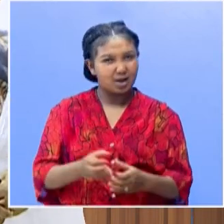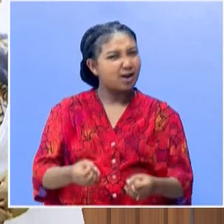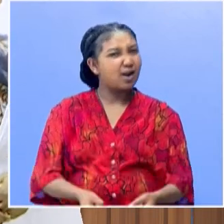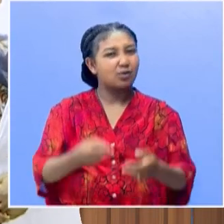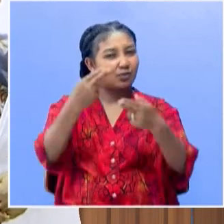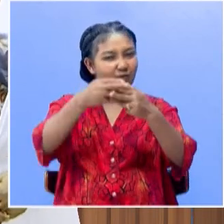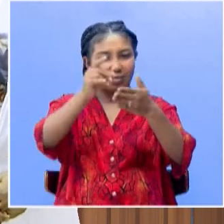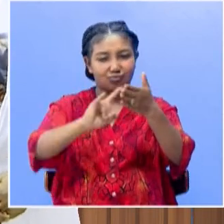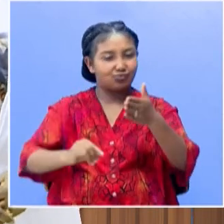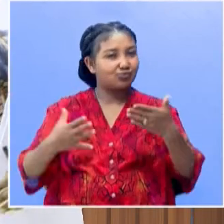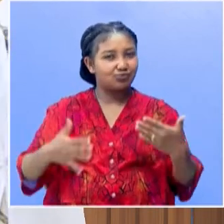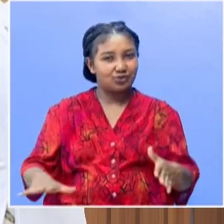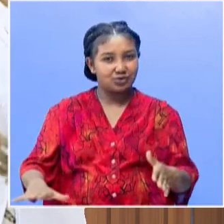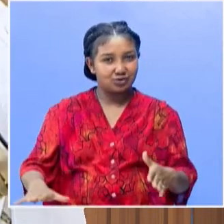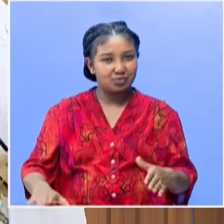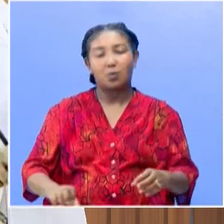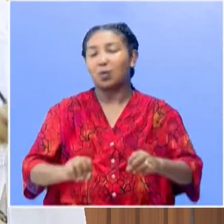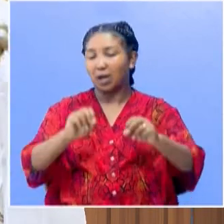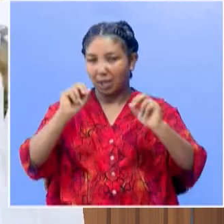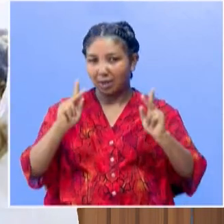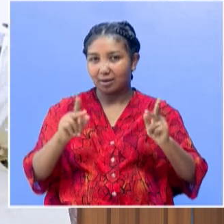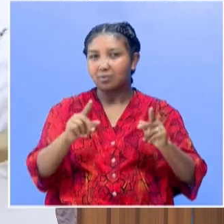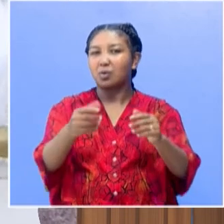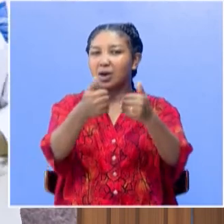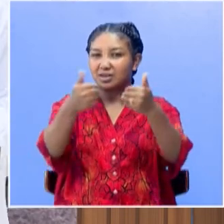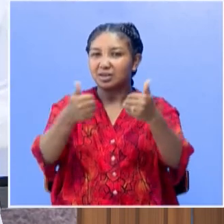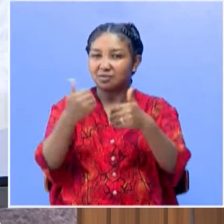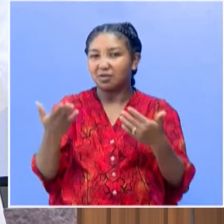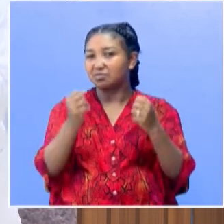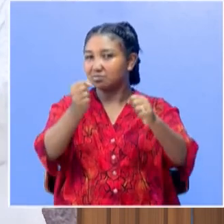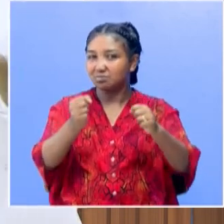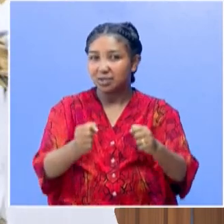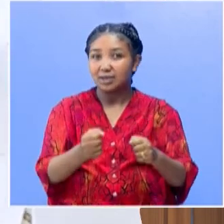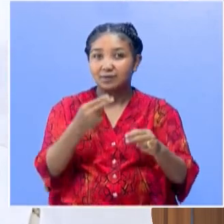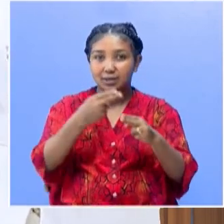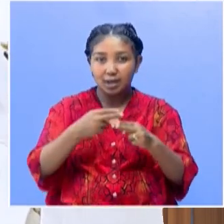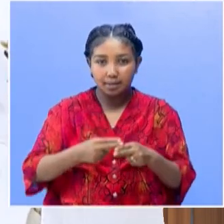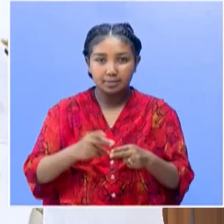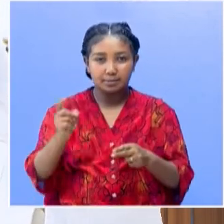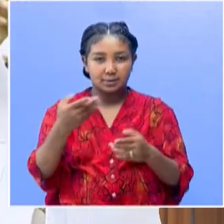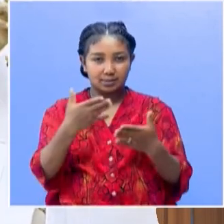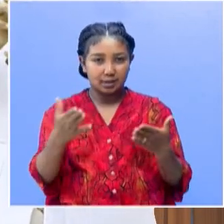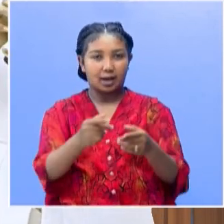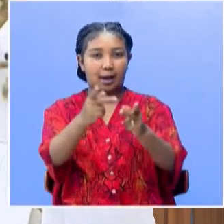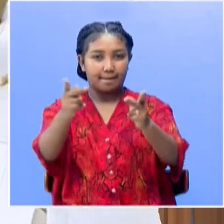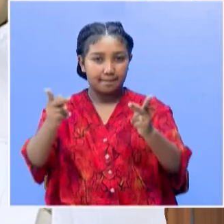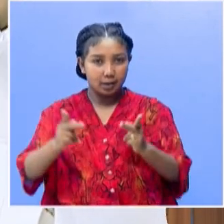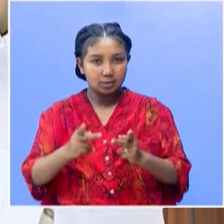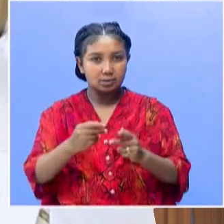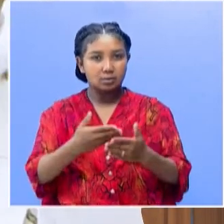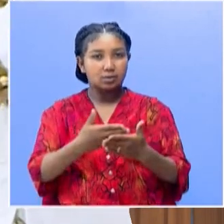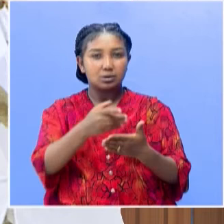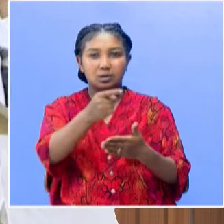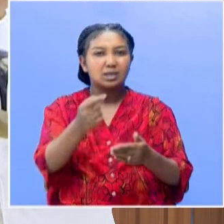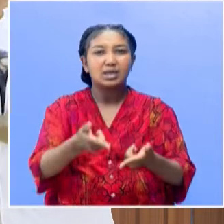of nouns. It's okay, but you can identify them. If it is naming something, a place, where do you live?